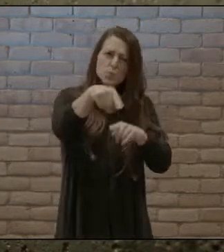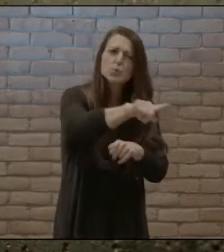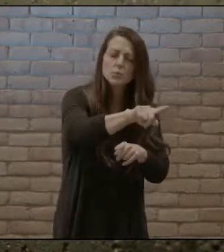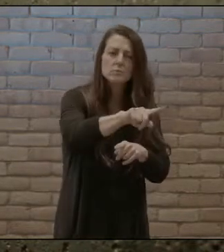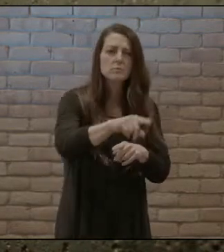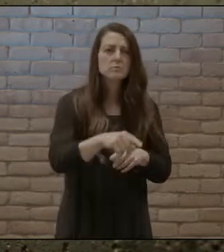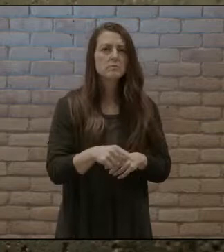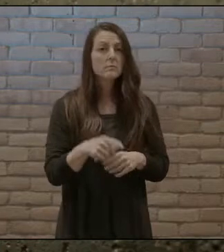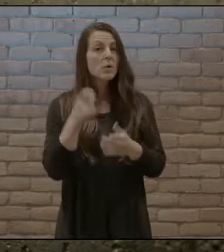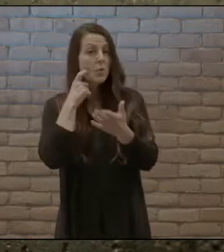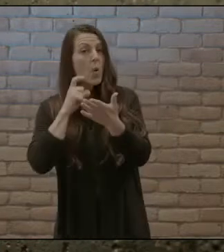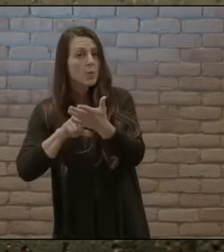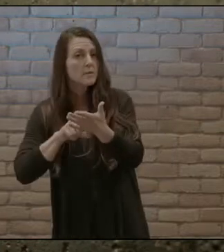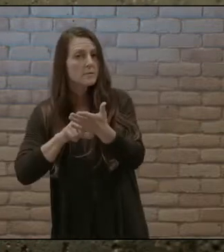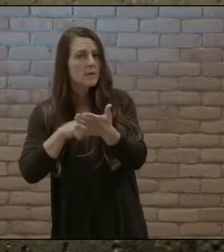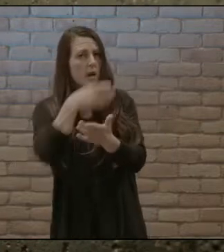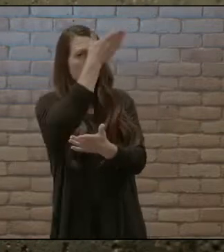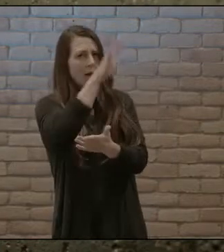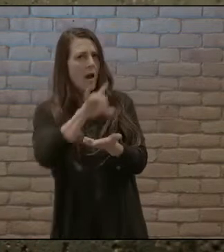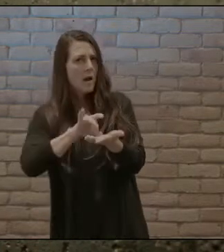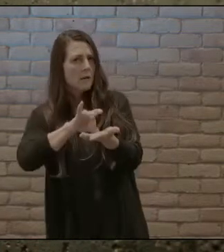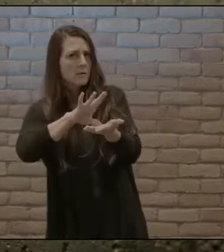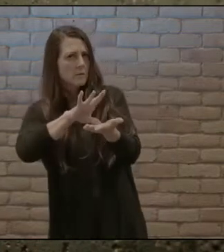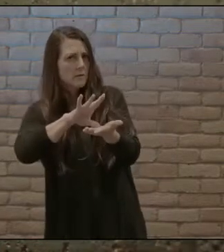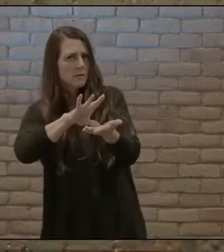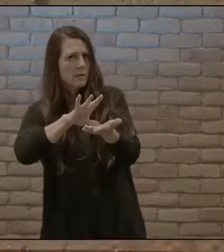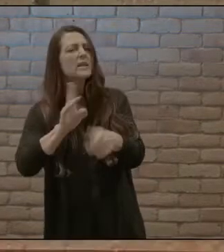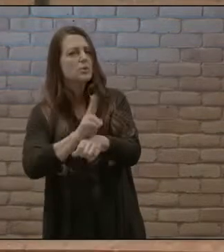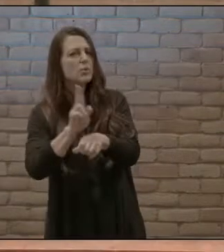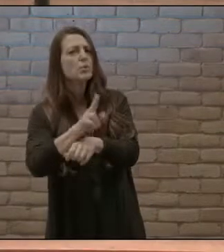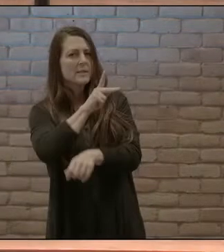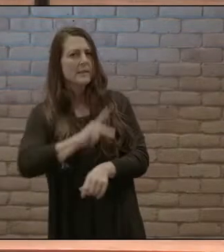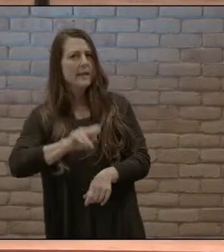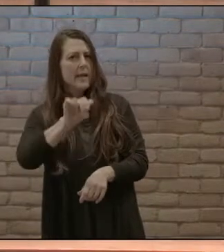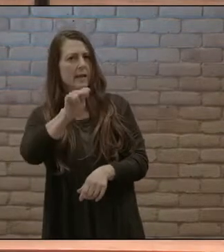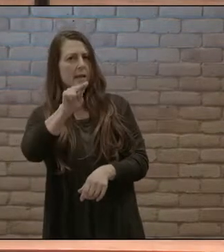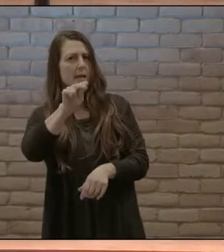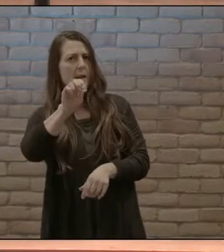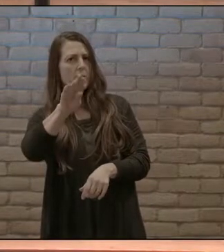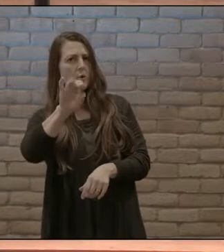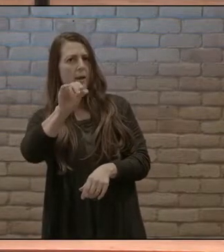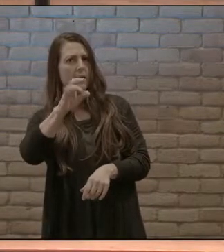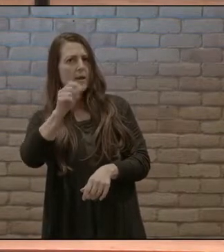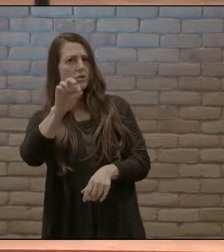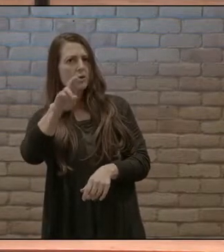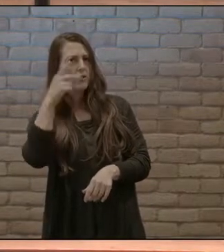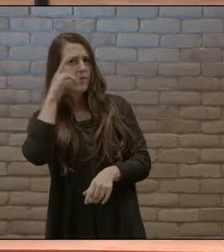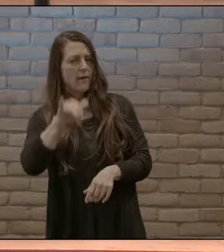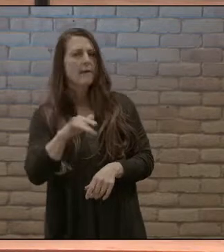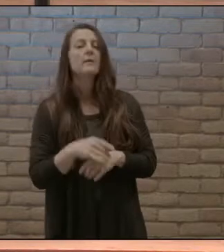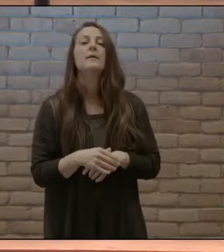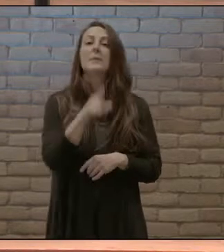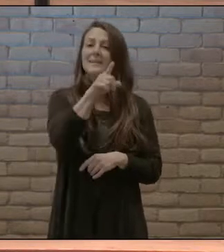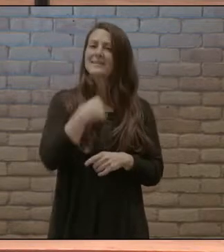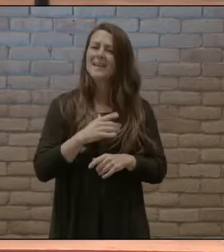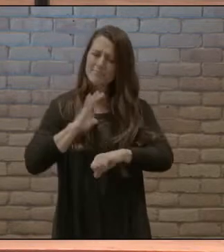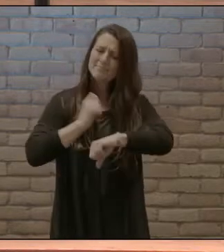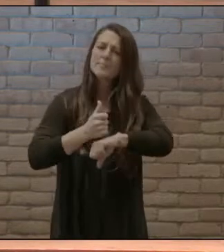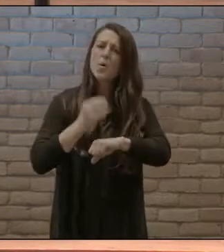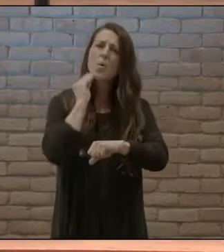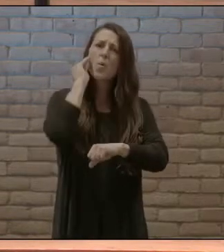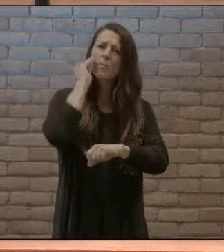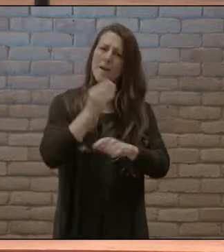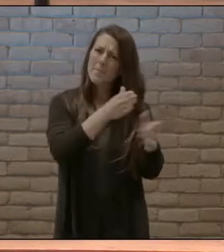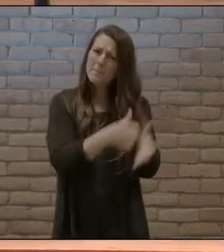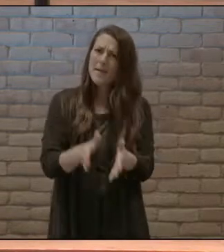has exiled them. Nebuchadnezzar is his instrument. Build homes and plan to stay. Plant gardens